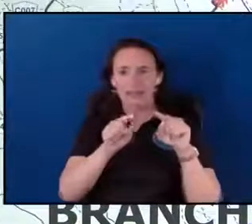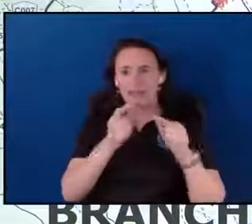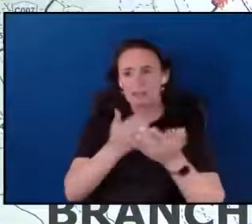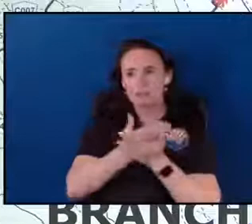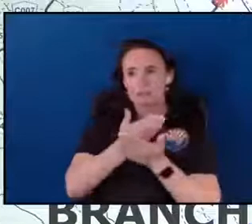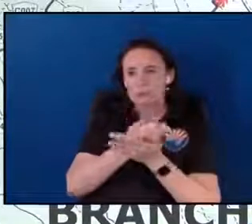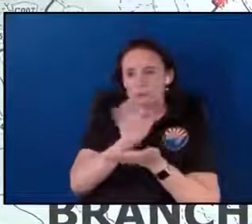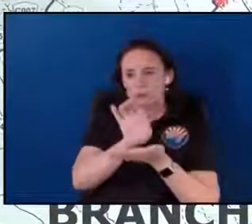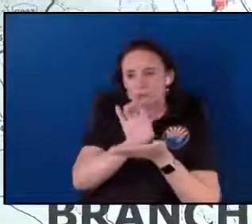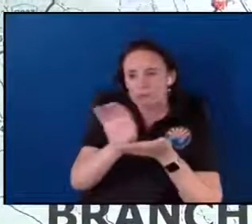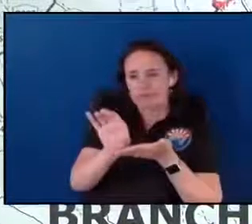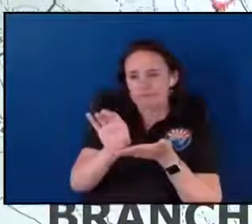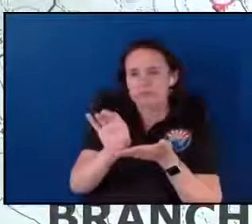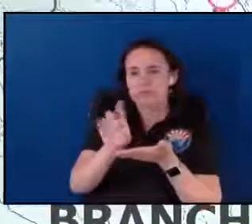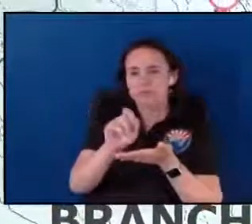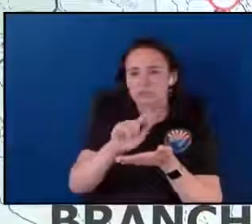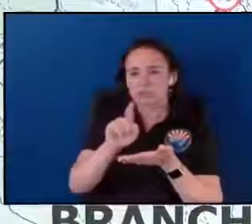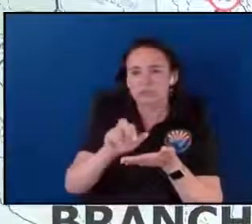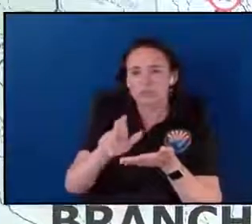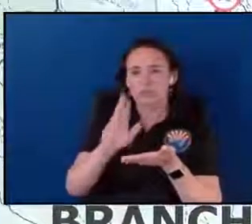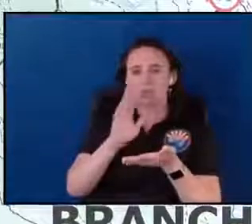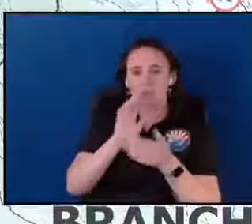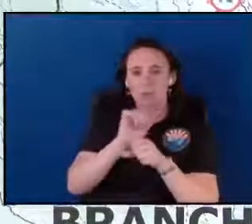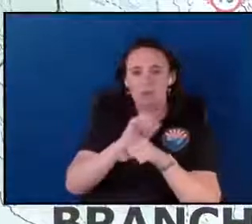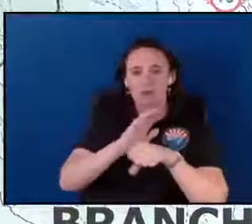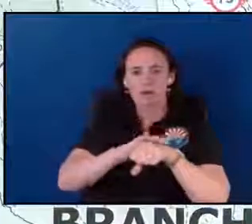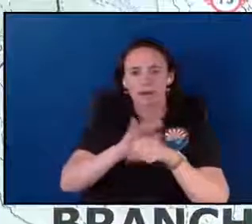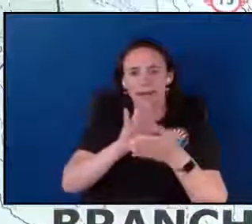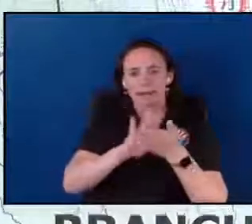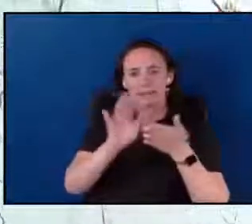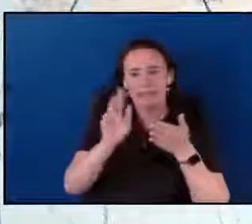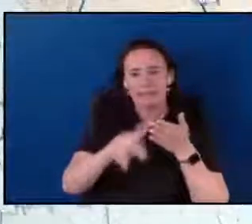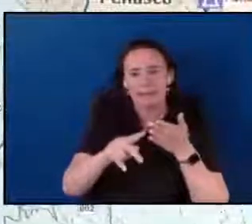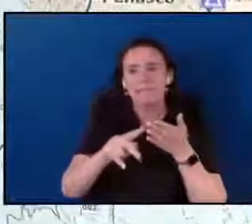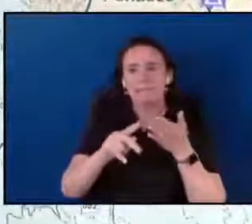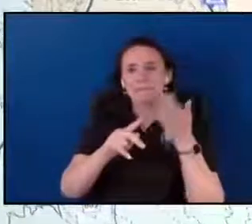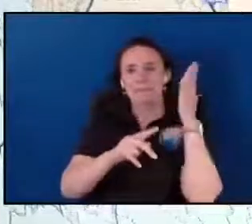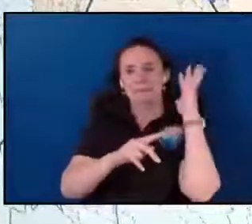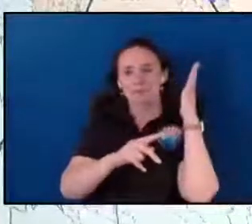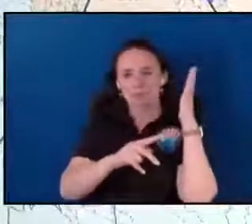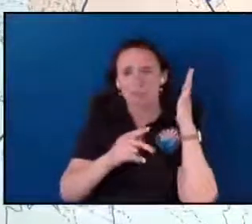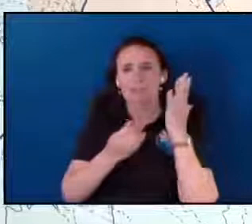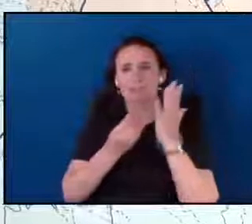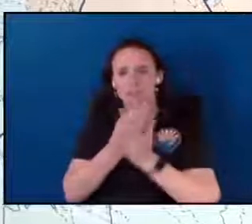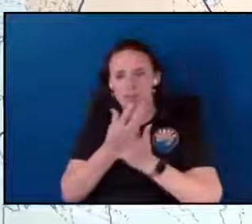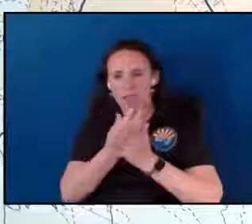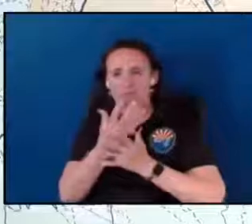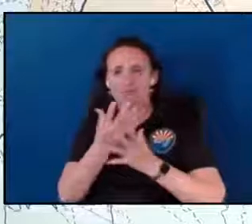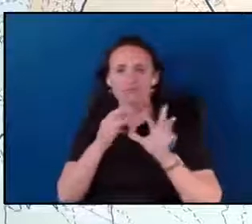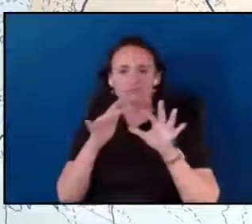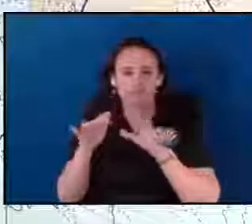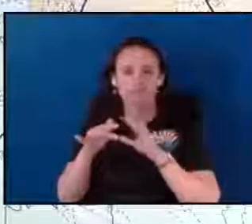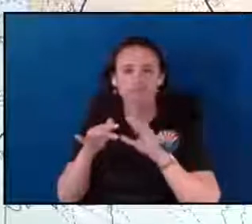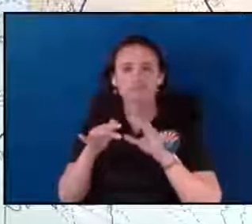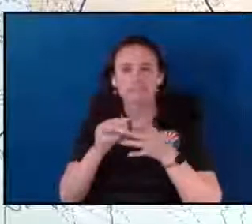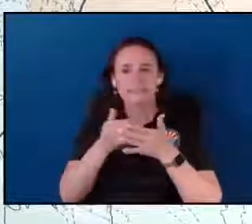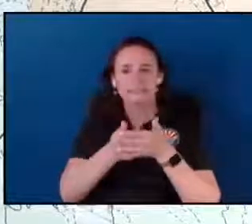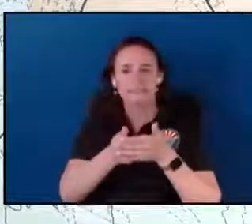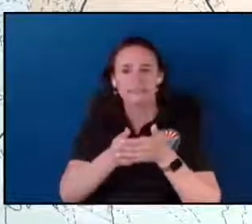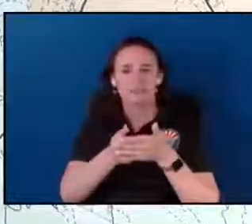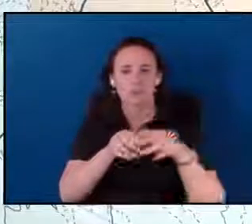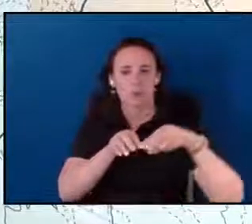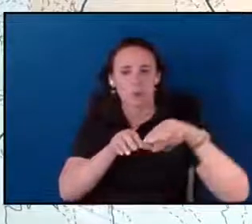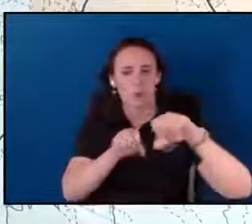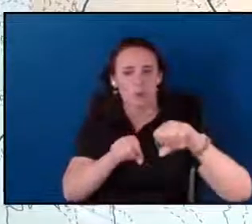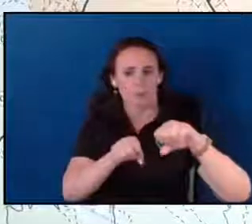first pass. And then they'll start to work on cleaning up those fuels around it to make that more of a viable holding feature. So the